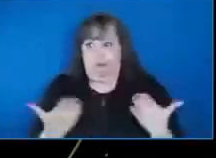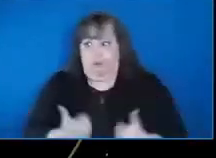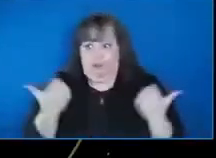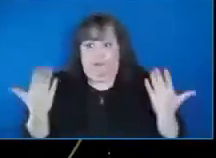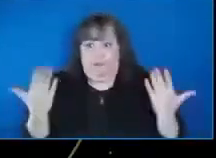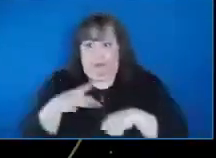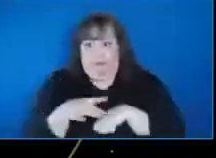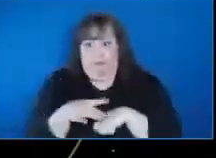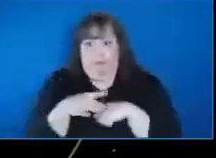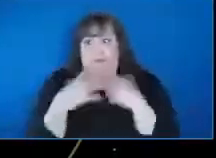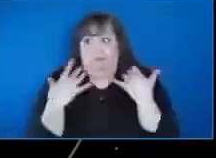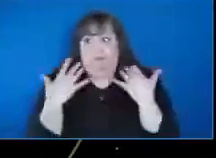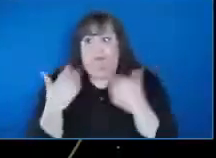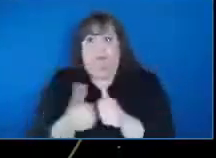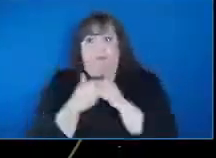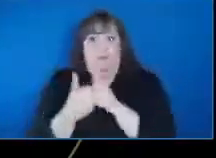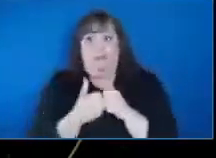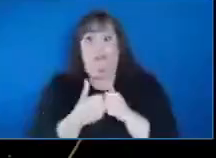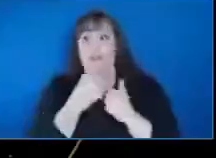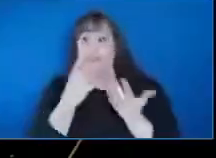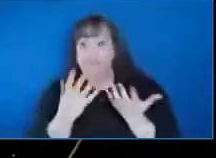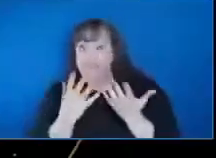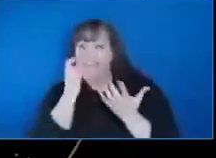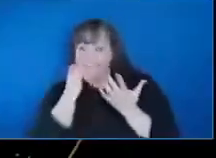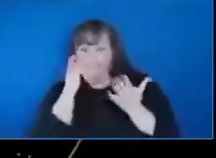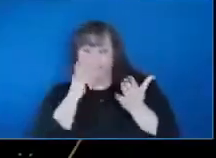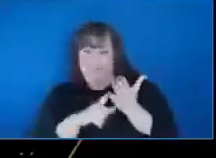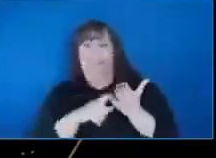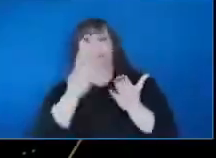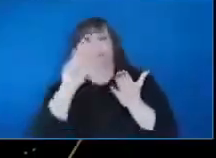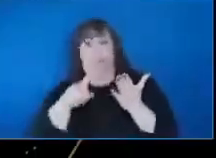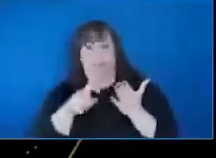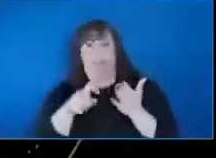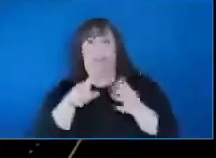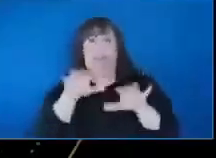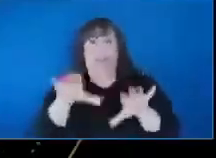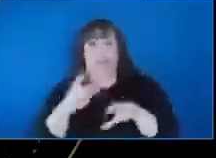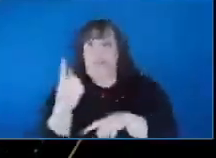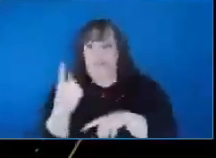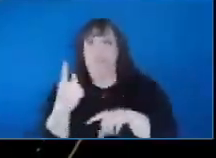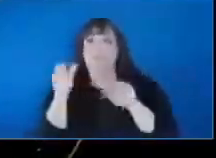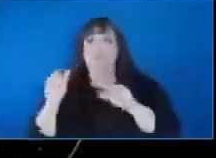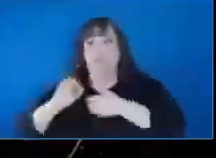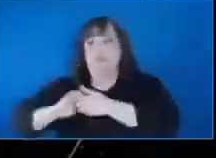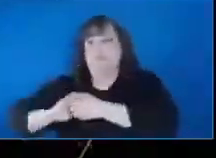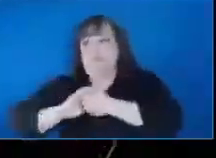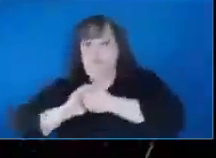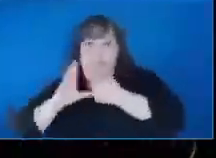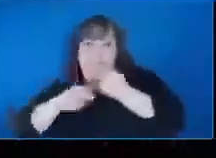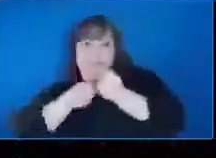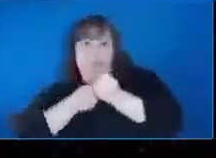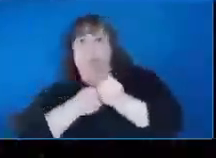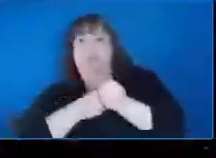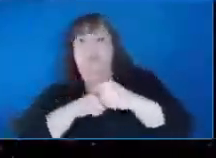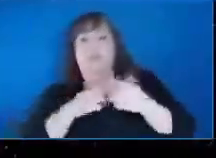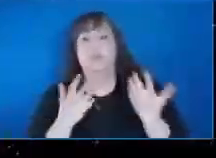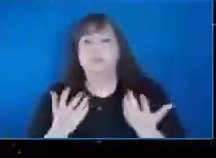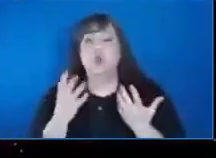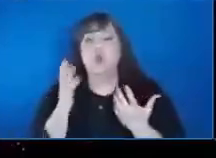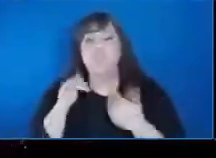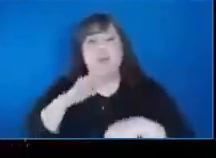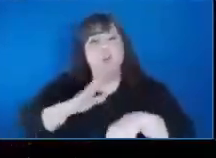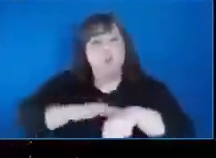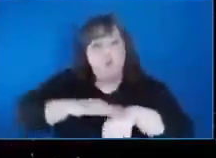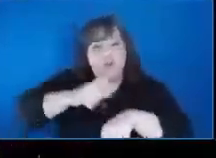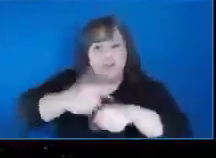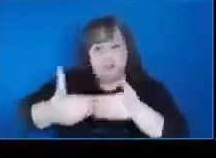something about it if you need it to. And that's where DART comes into this one larger strategy. And so really, you want to give yourself this warning time, because something like this